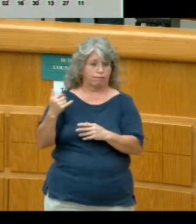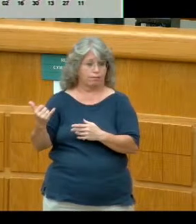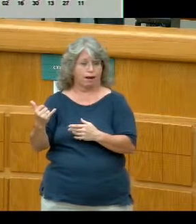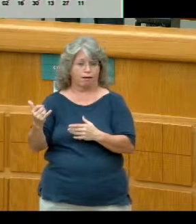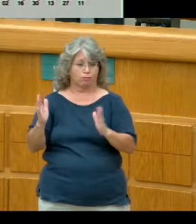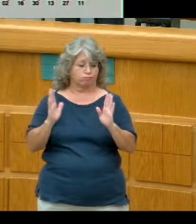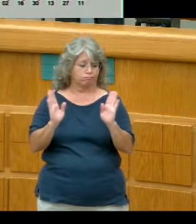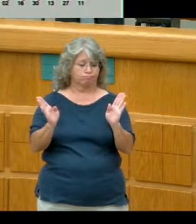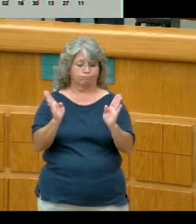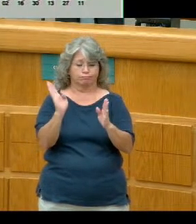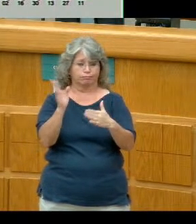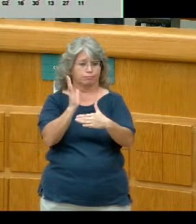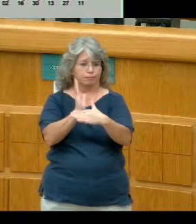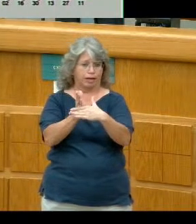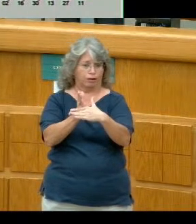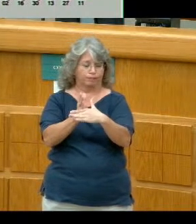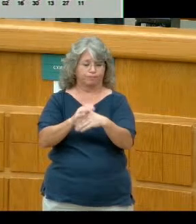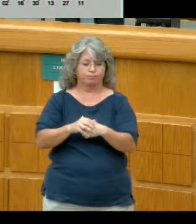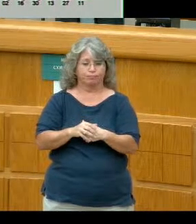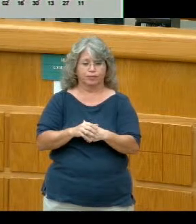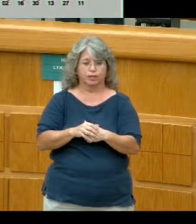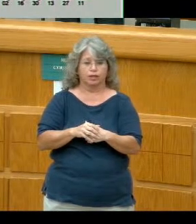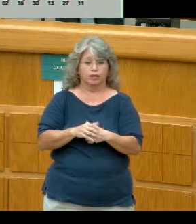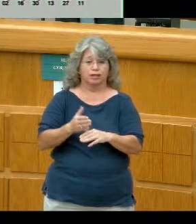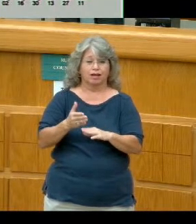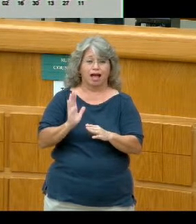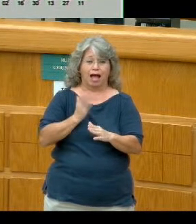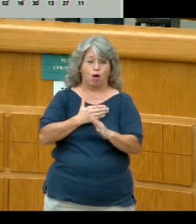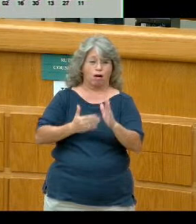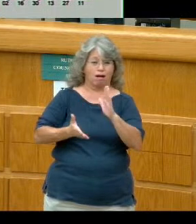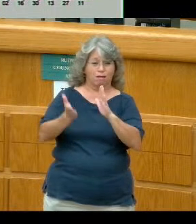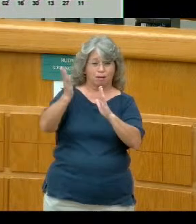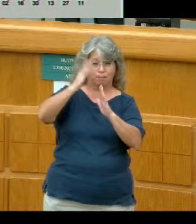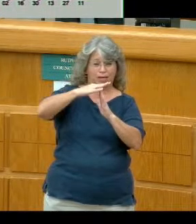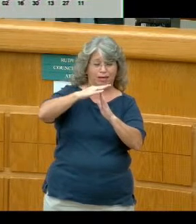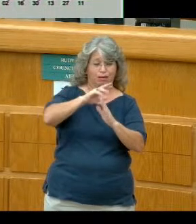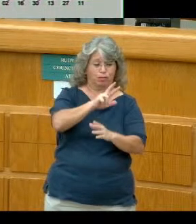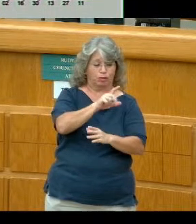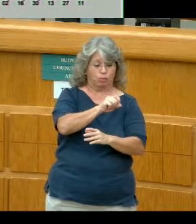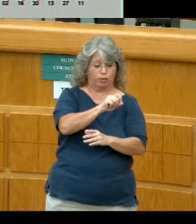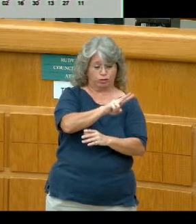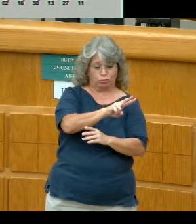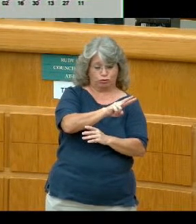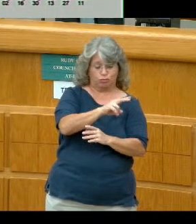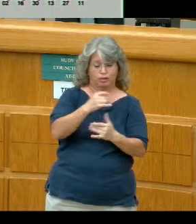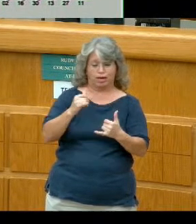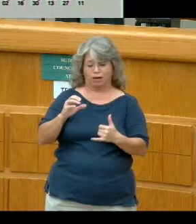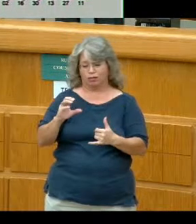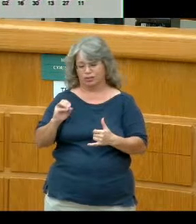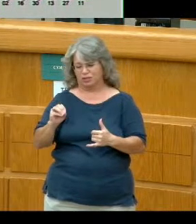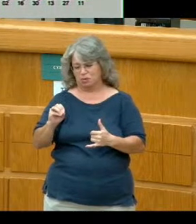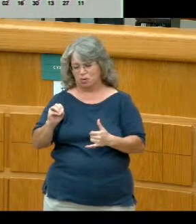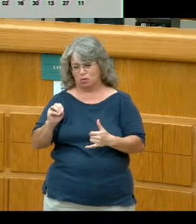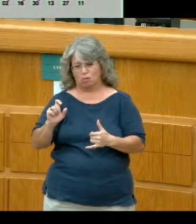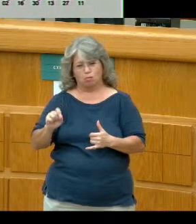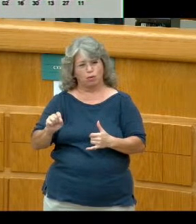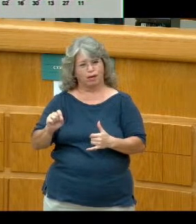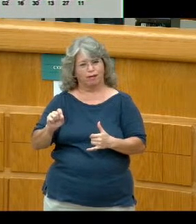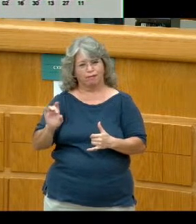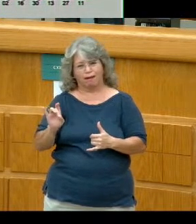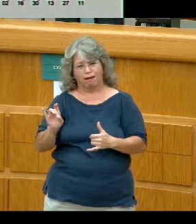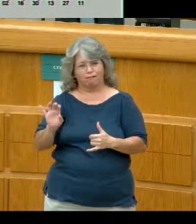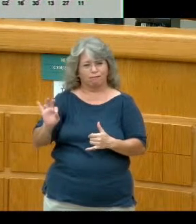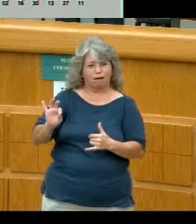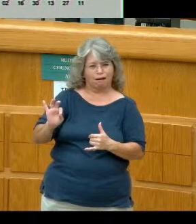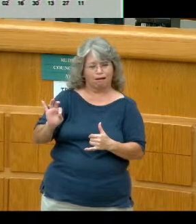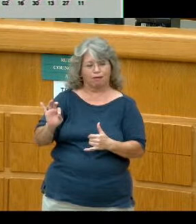are now in terms of transmission rate. We were at 3.2. Now we're at 0.9, 0.8.